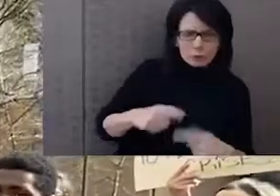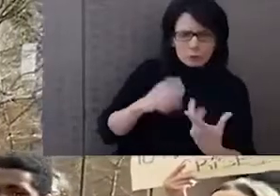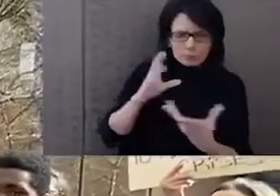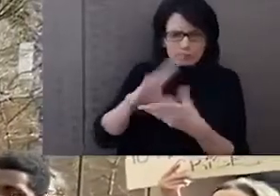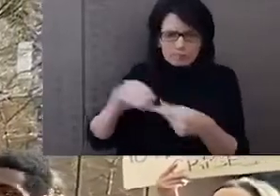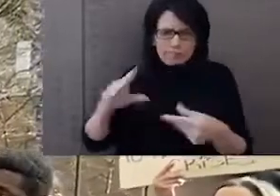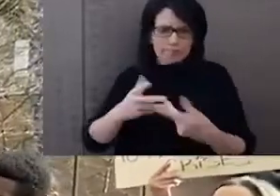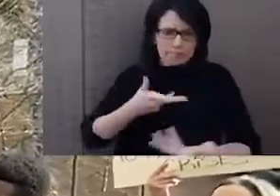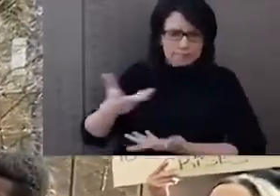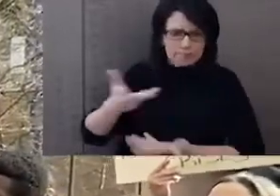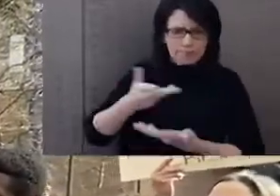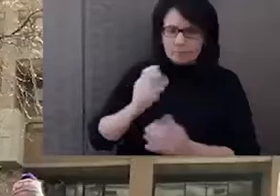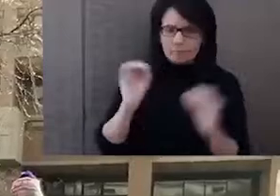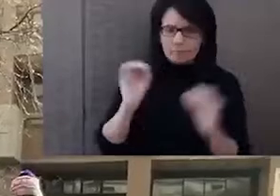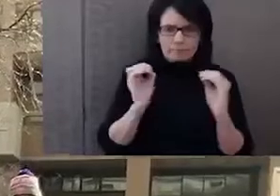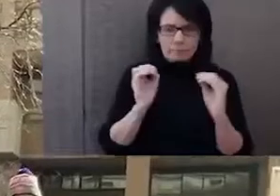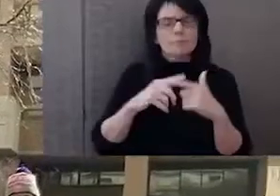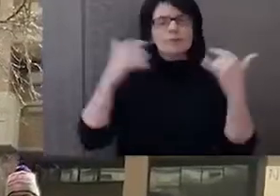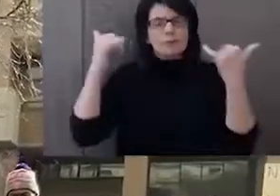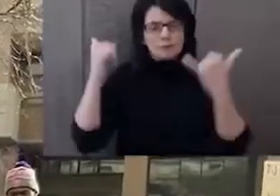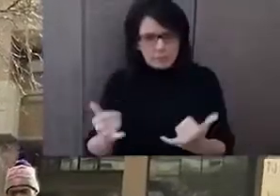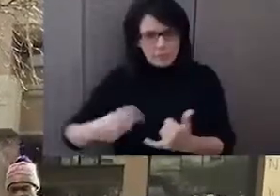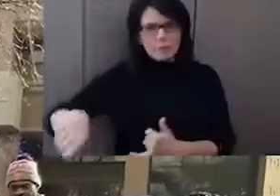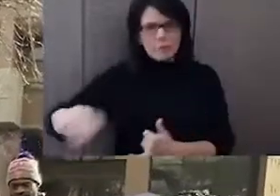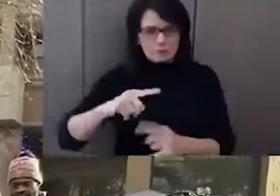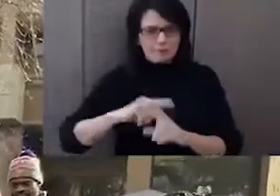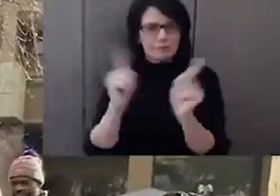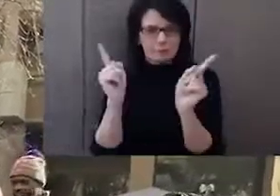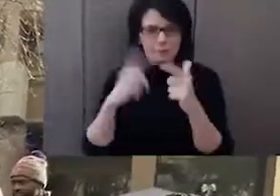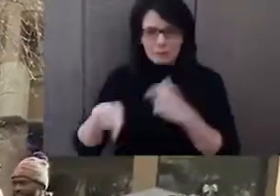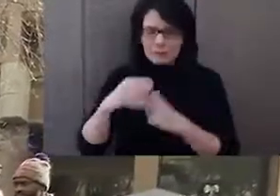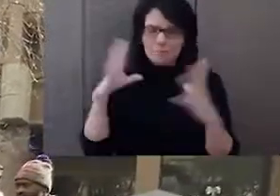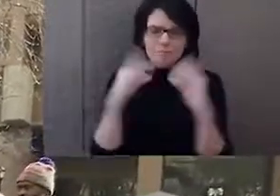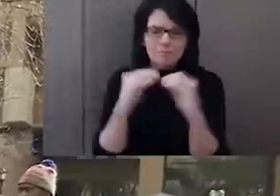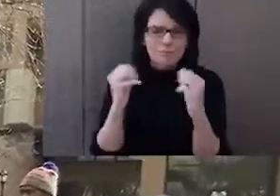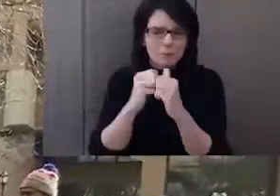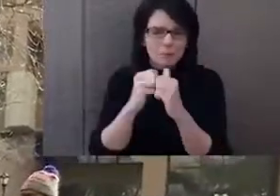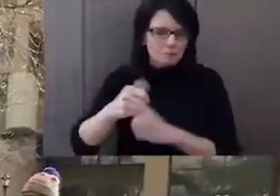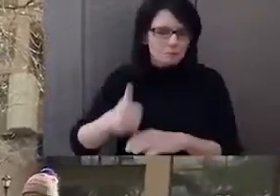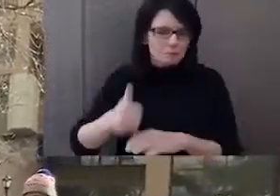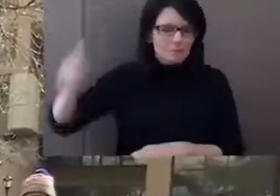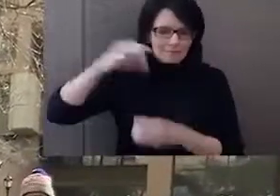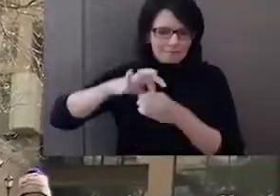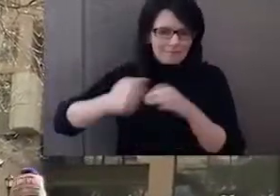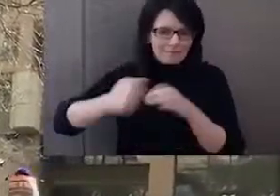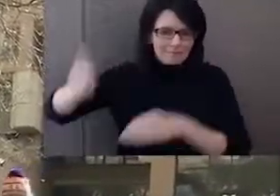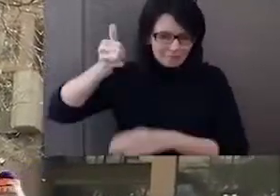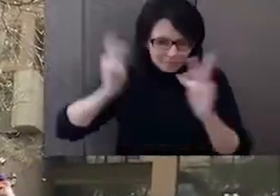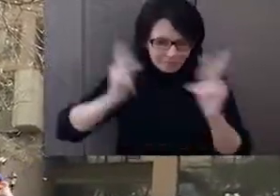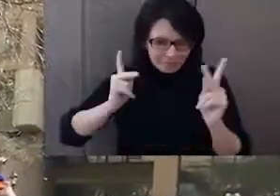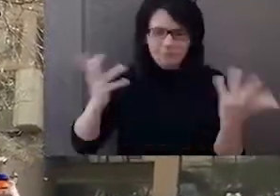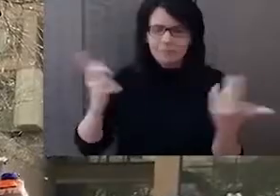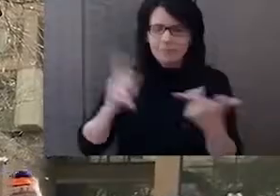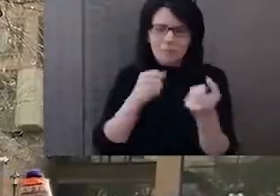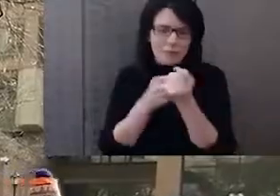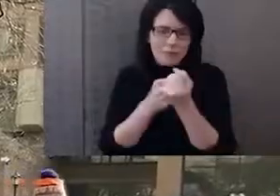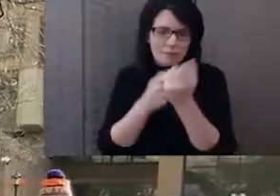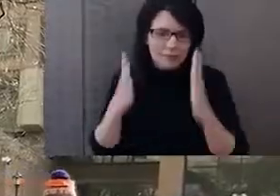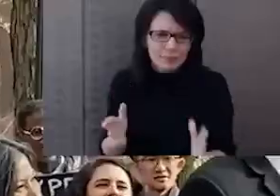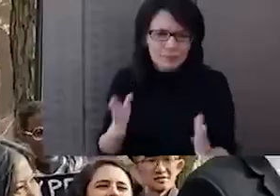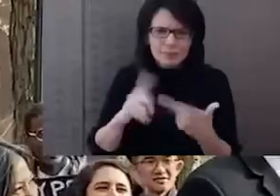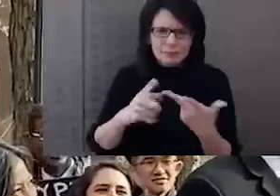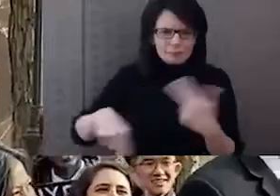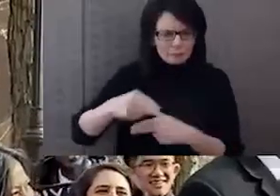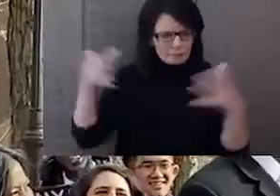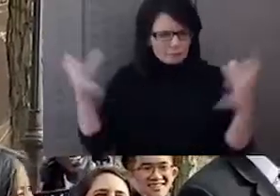with elected officials continuously. We meet with community advocates. We rally to accomplish the goal at the end of the day of protecting